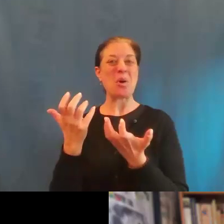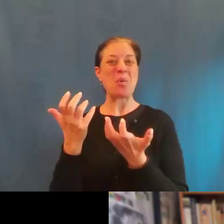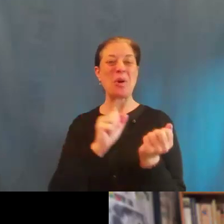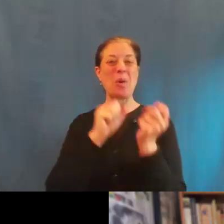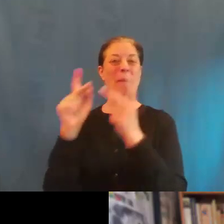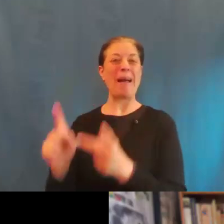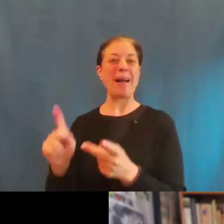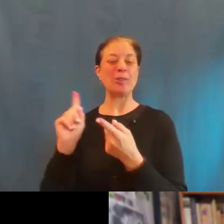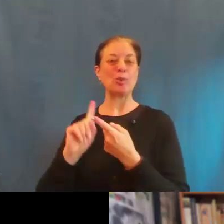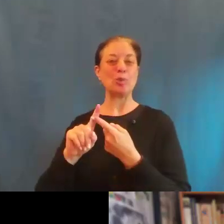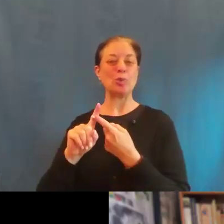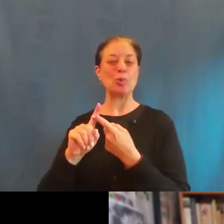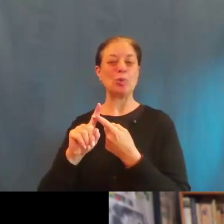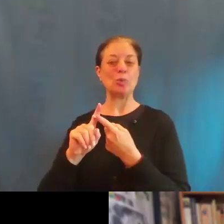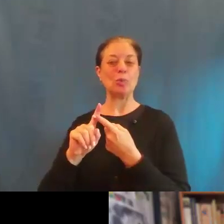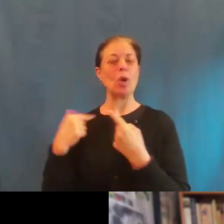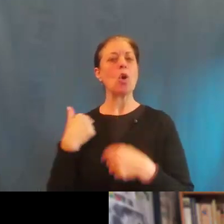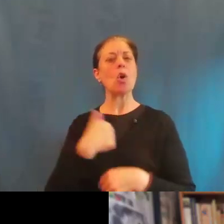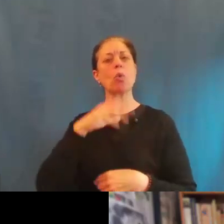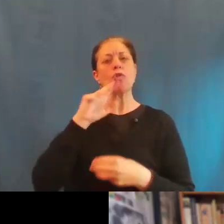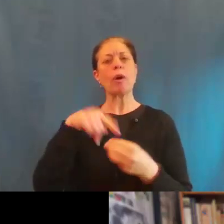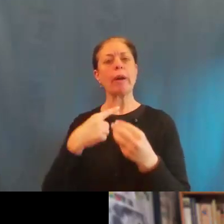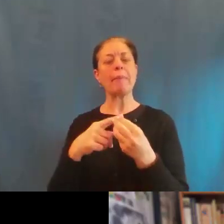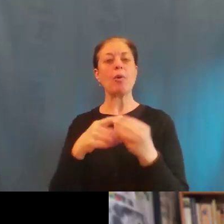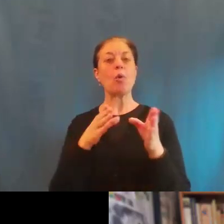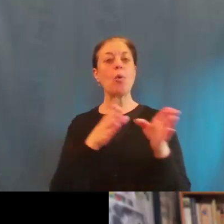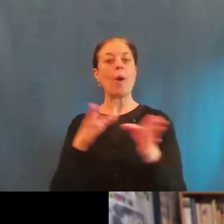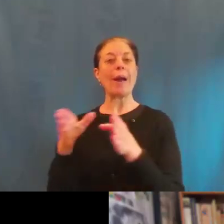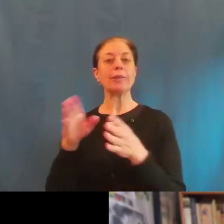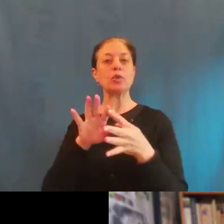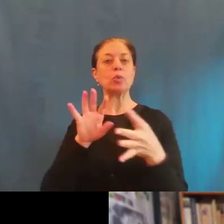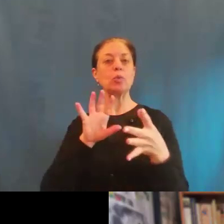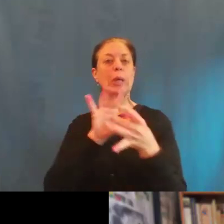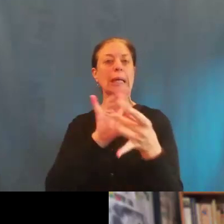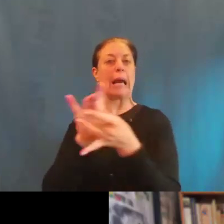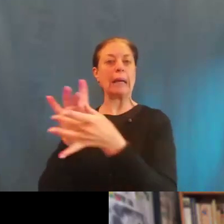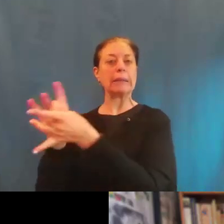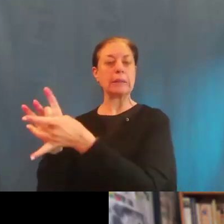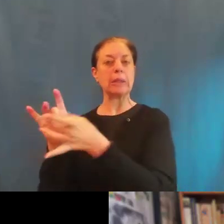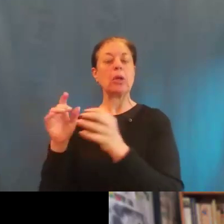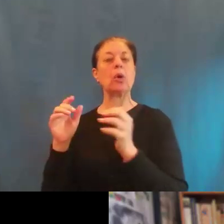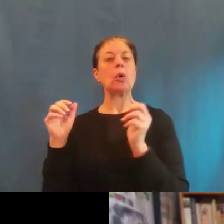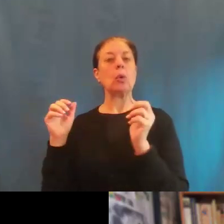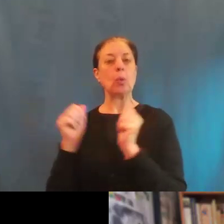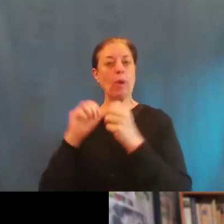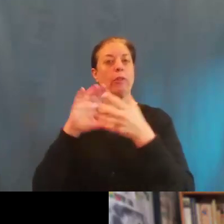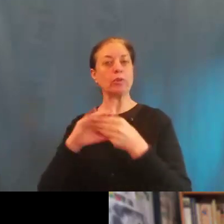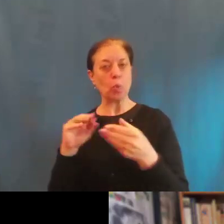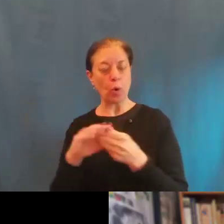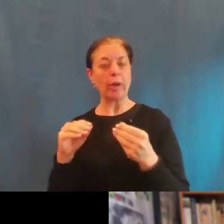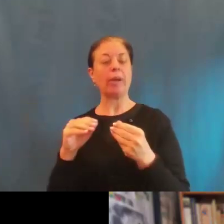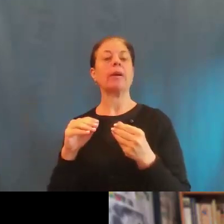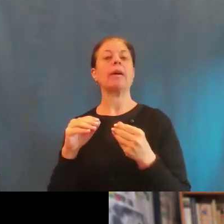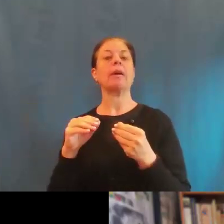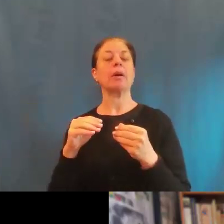back to we're talking about like sort of these ways to connect with the stories, and